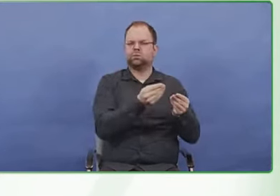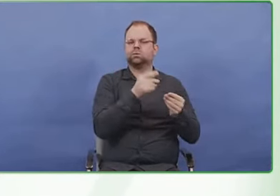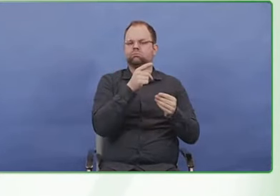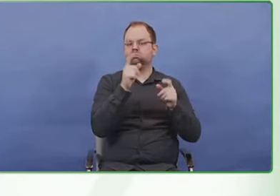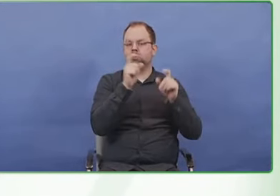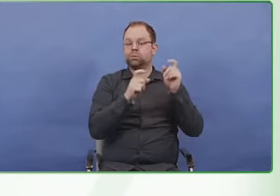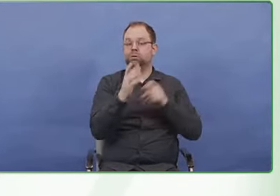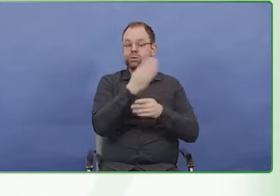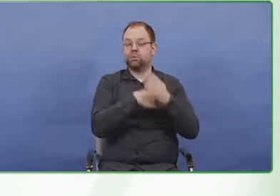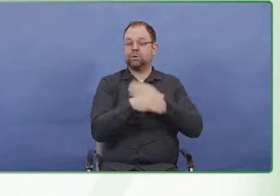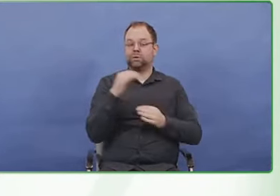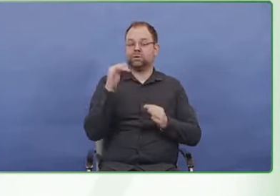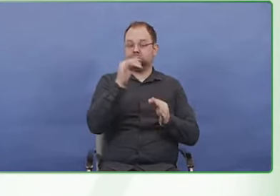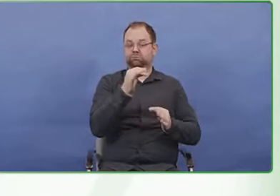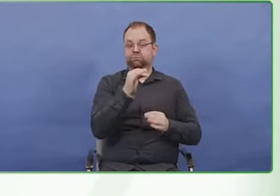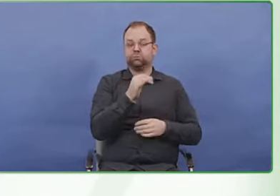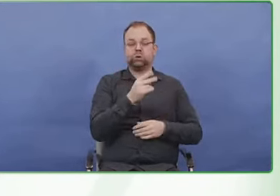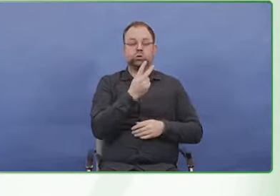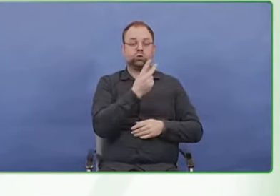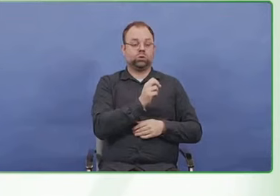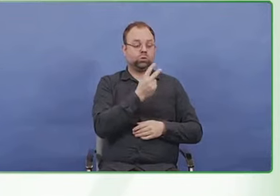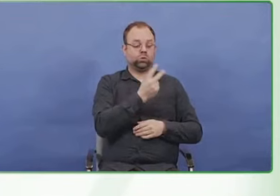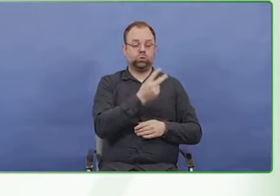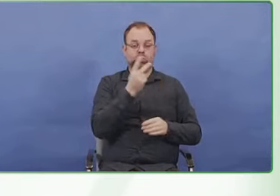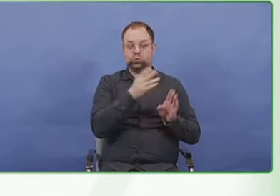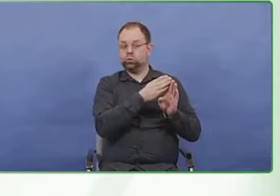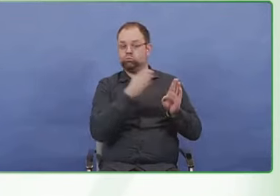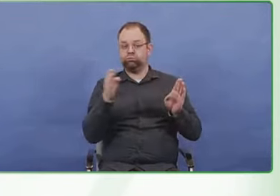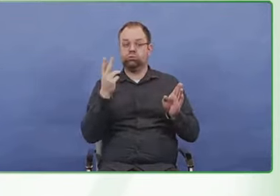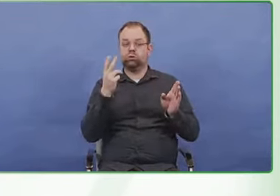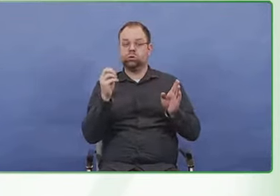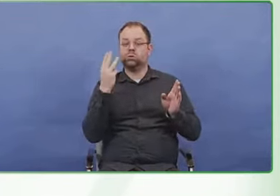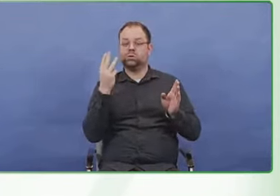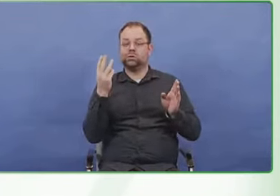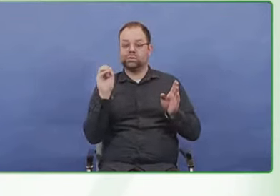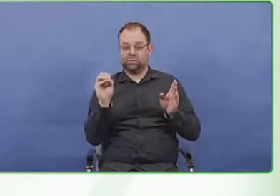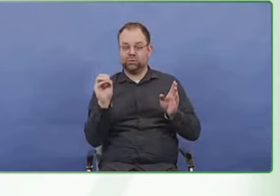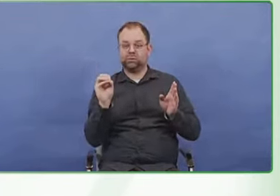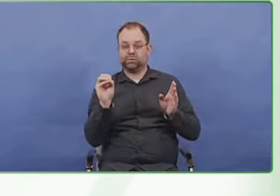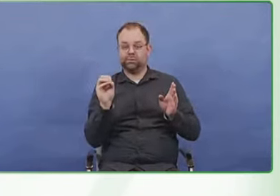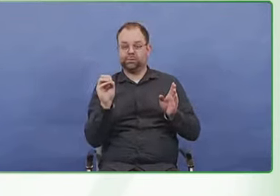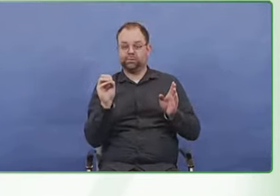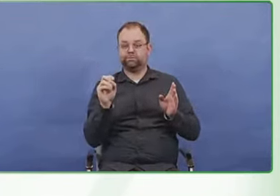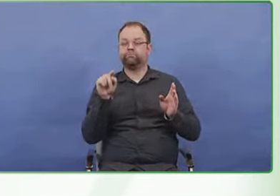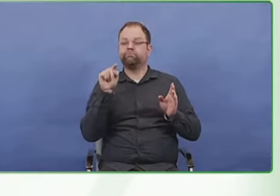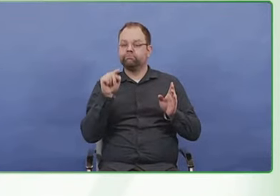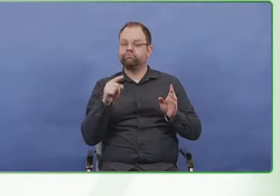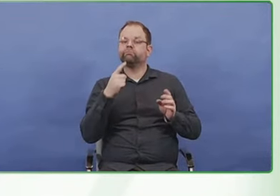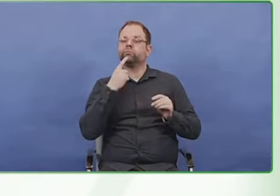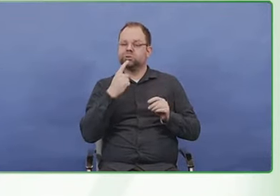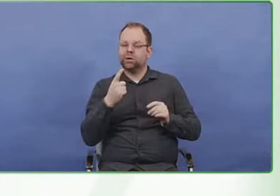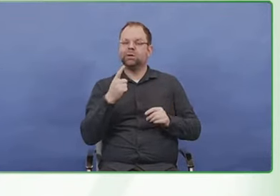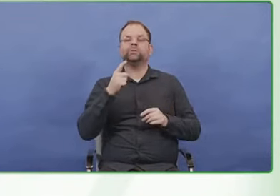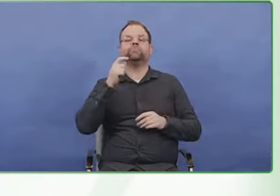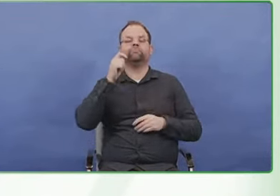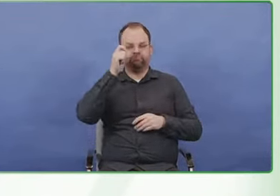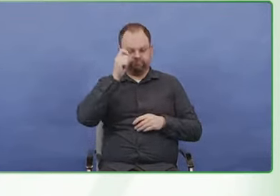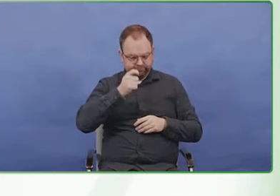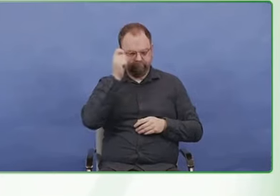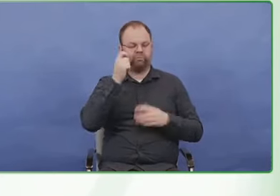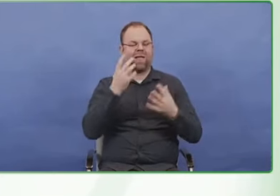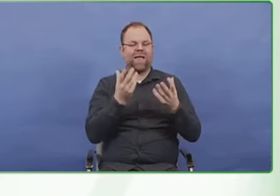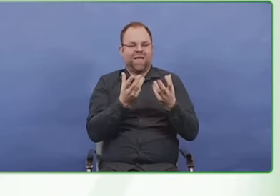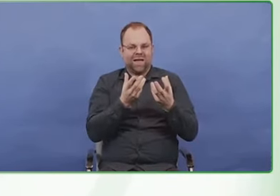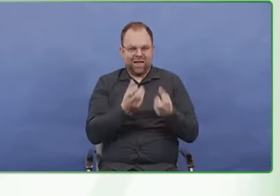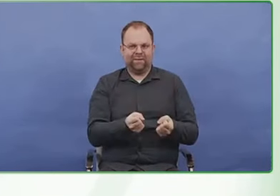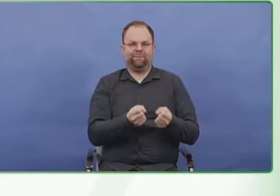Convention, this is actually a practical guide, a practical steps and actions that member states can take to ensure that Article 25